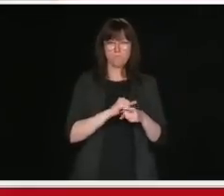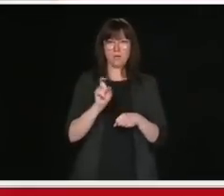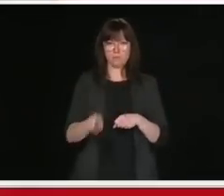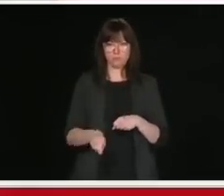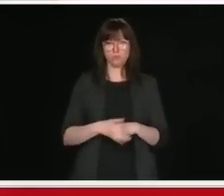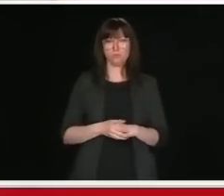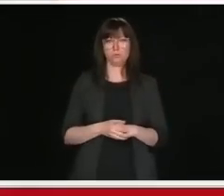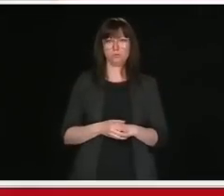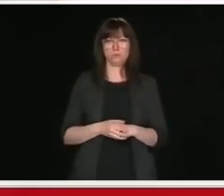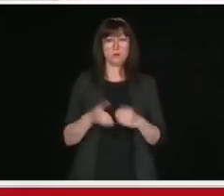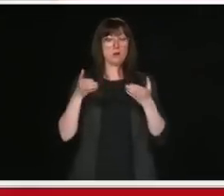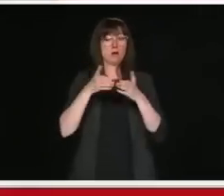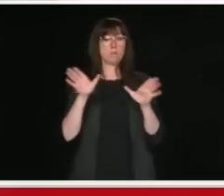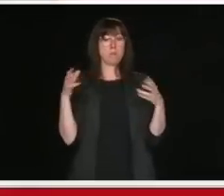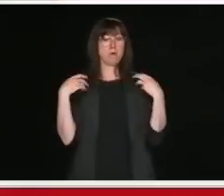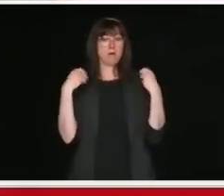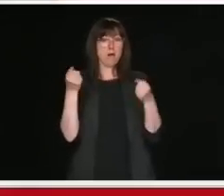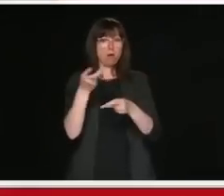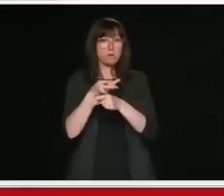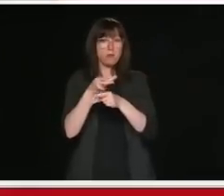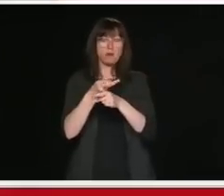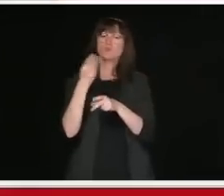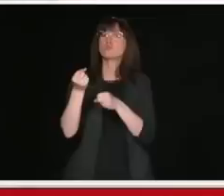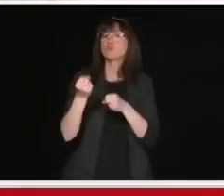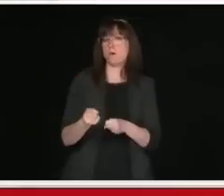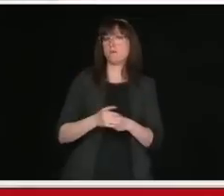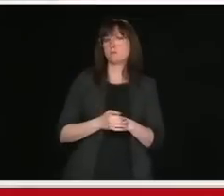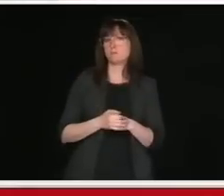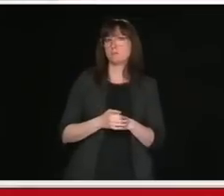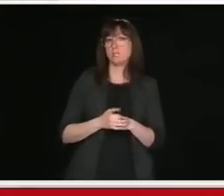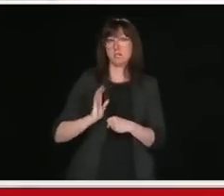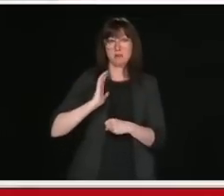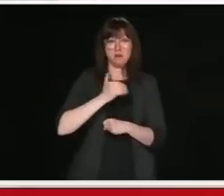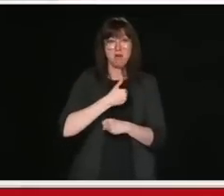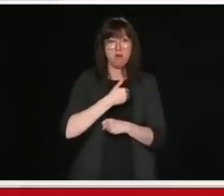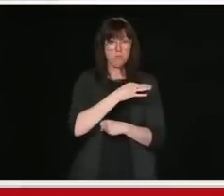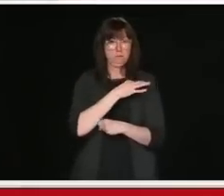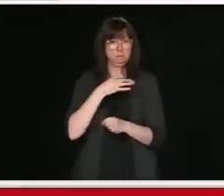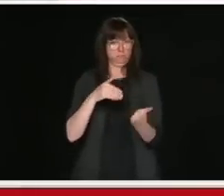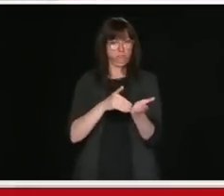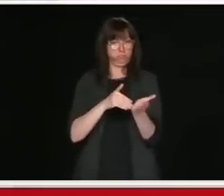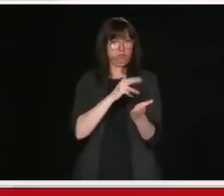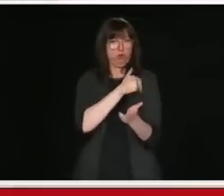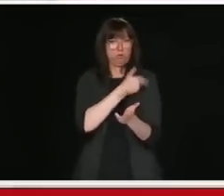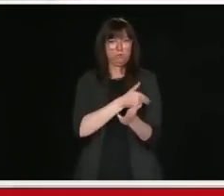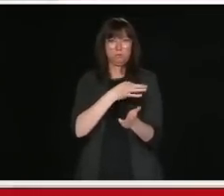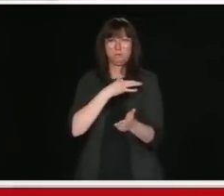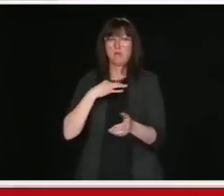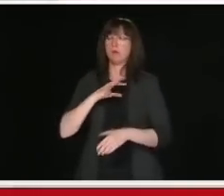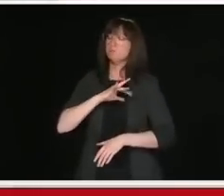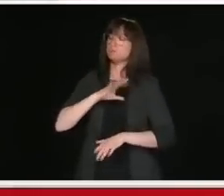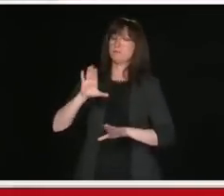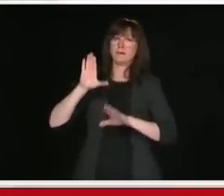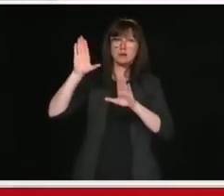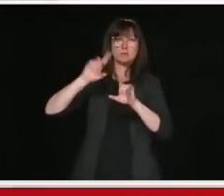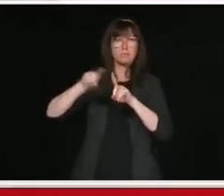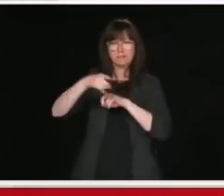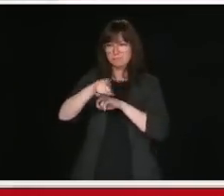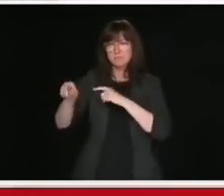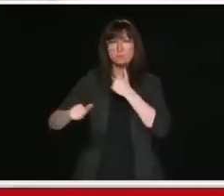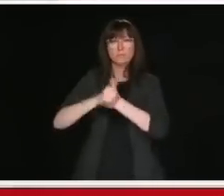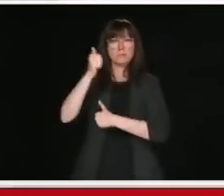strong, and our health care professionals are remarkable, but they're facing a threat. If every single one of